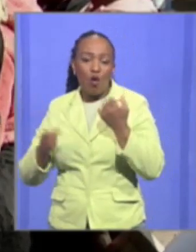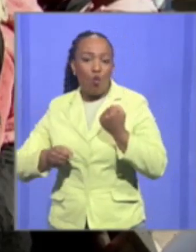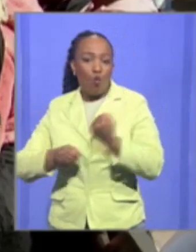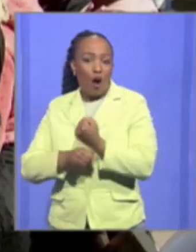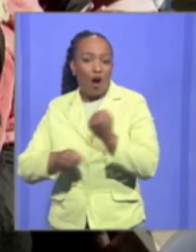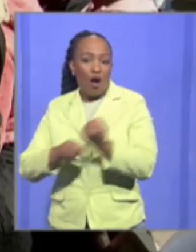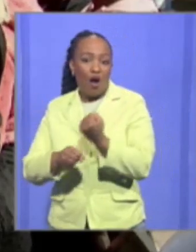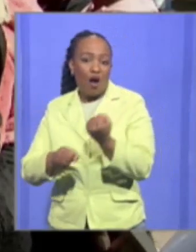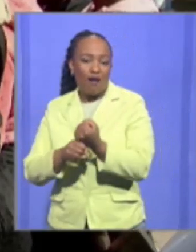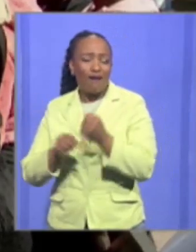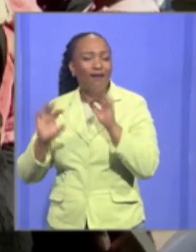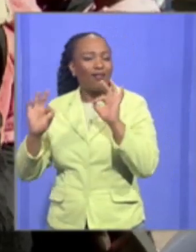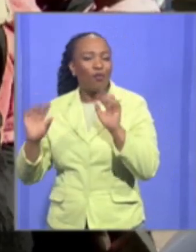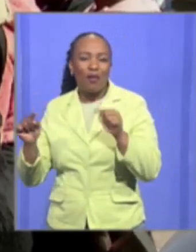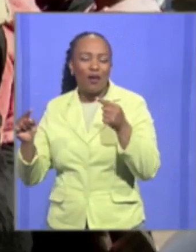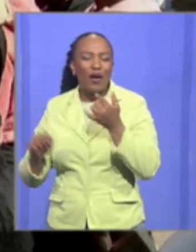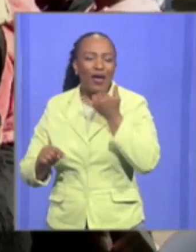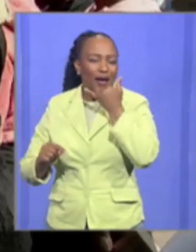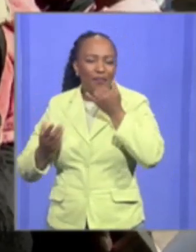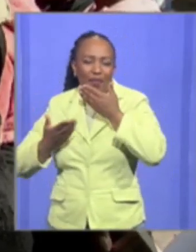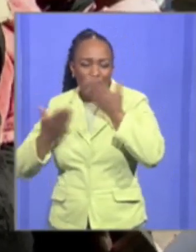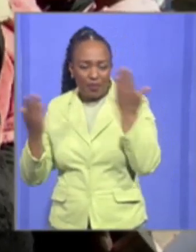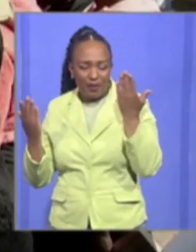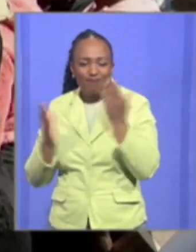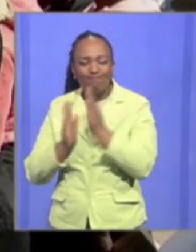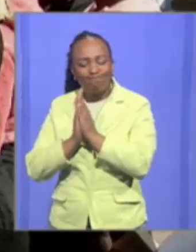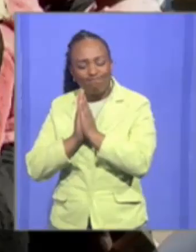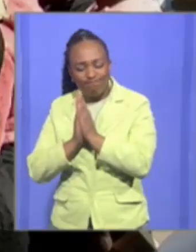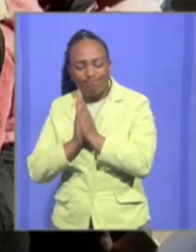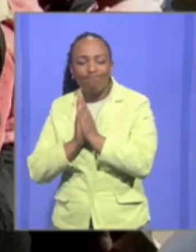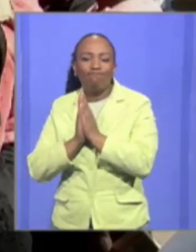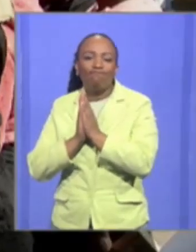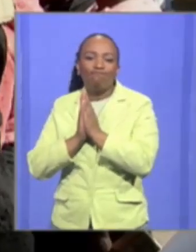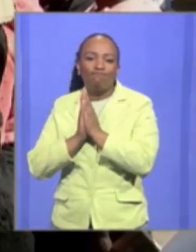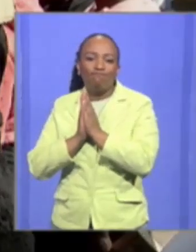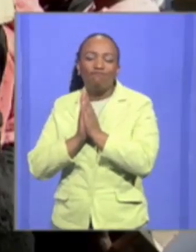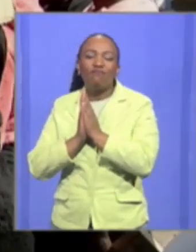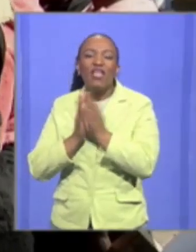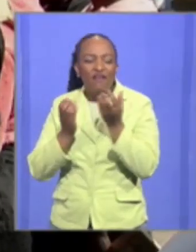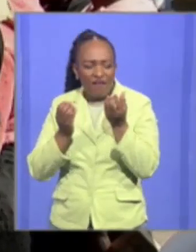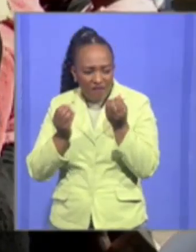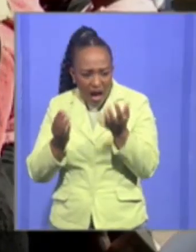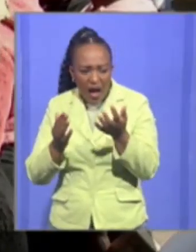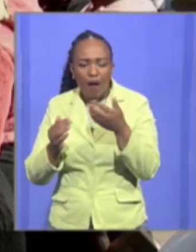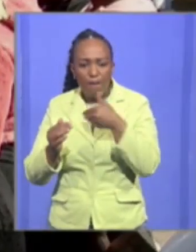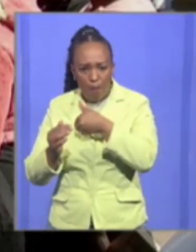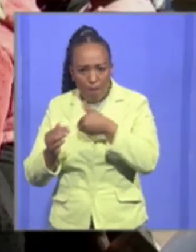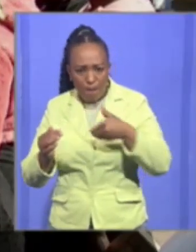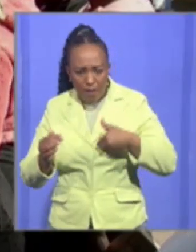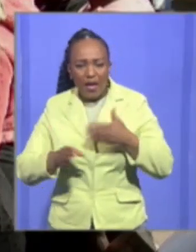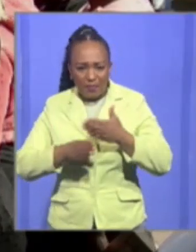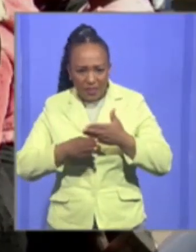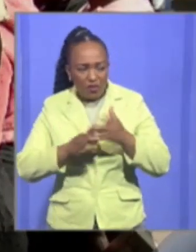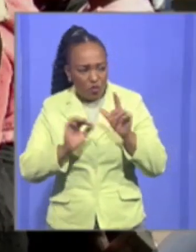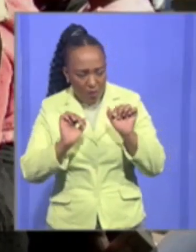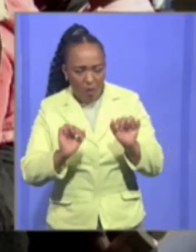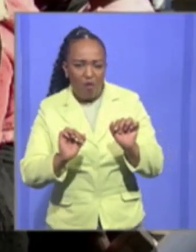motle hobane ha wa thaba so ntwe re kopang ke hore fam bomme bana mosebetsi wa bona ba grade